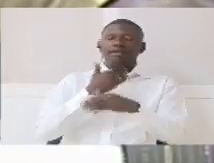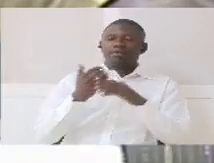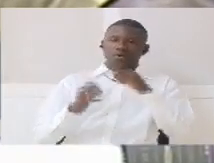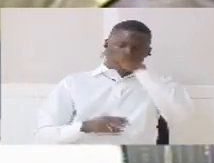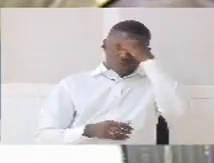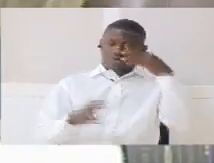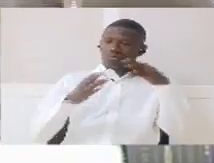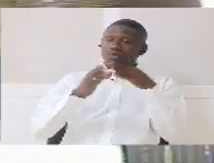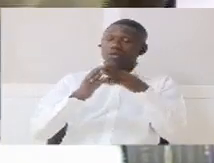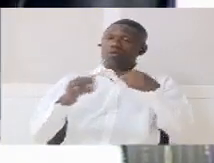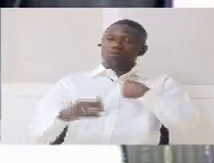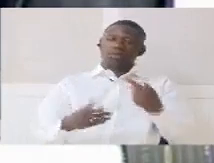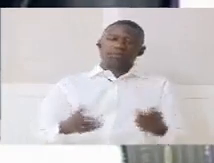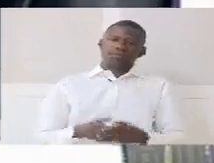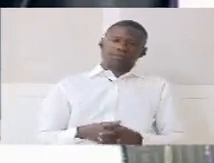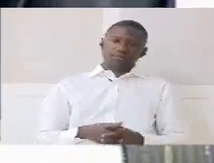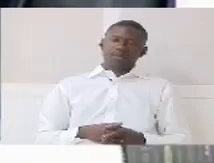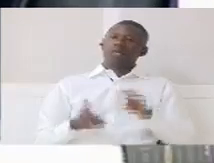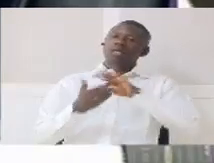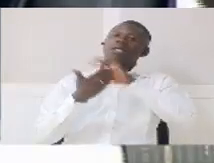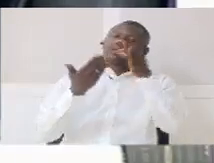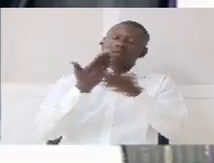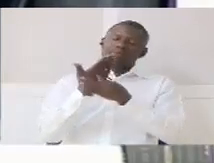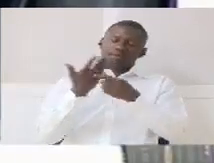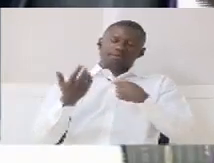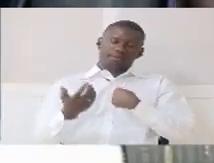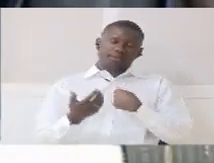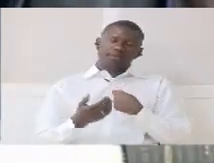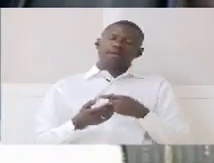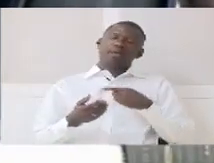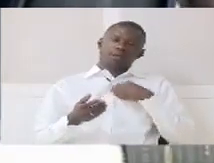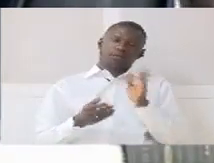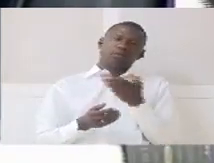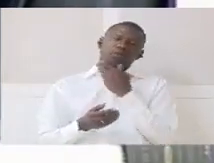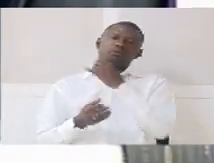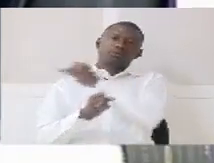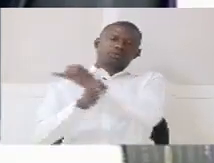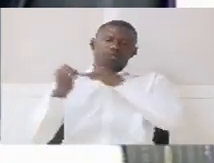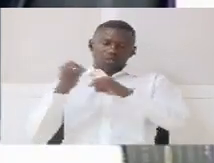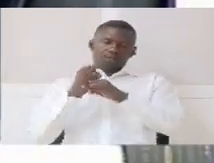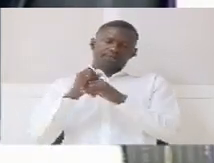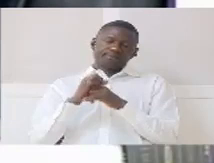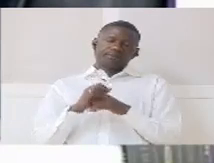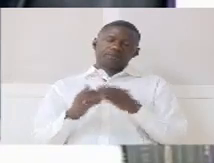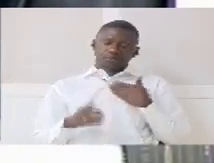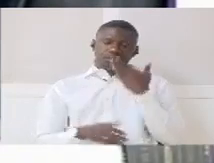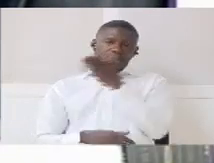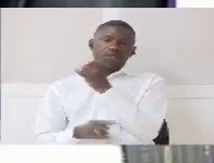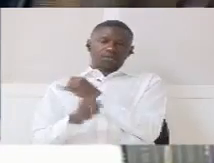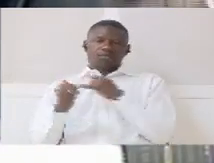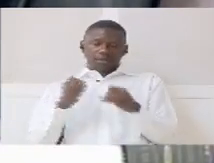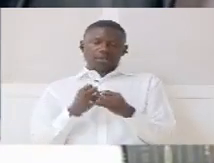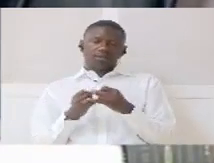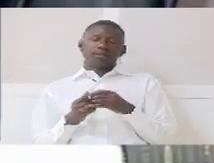he cannot work with me. And transfer. He transferred me. Makati. I went to Makati. Makati. I was in Makati.